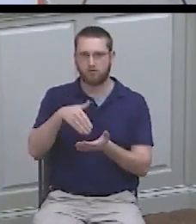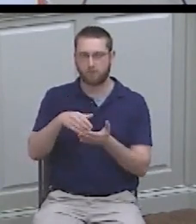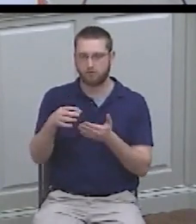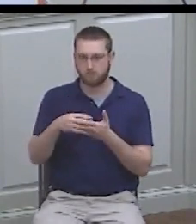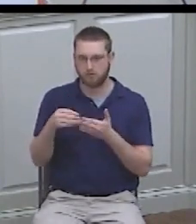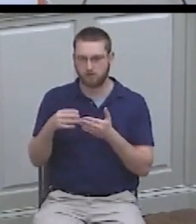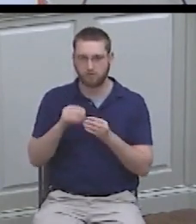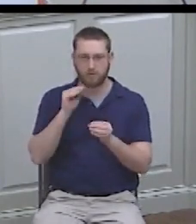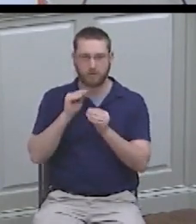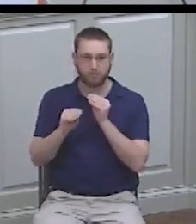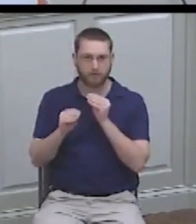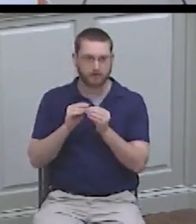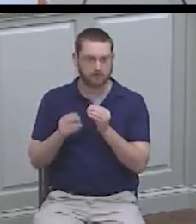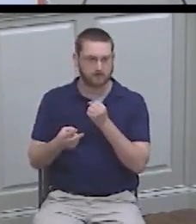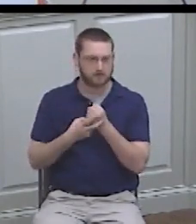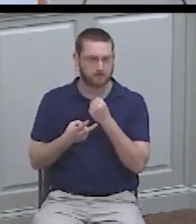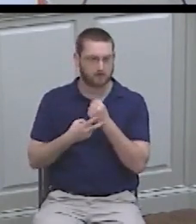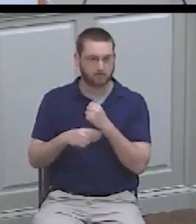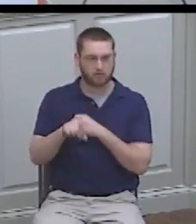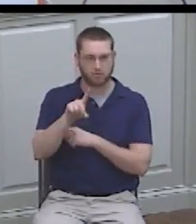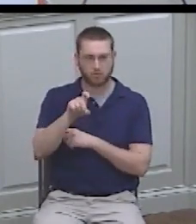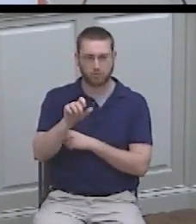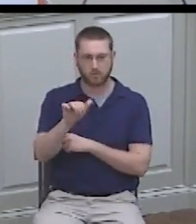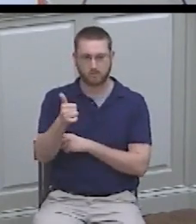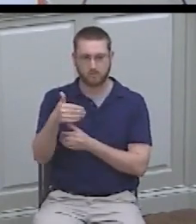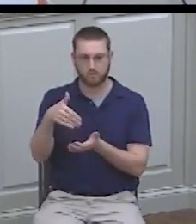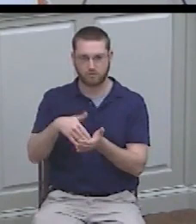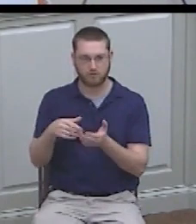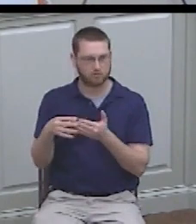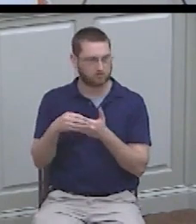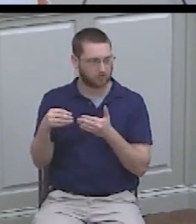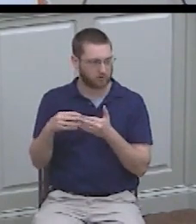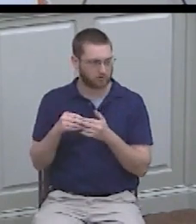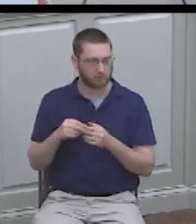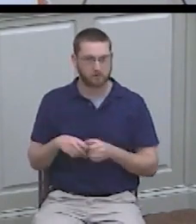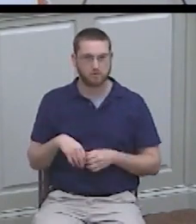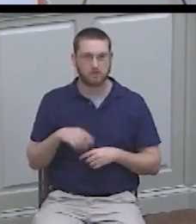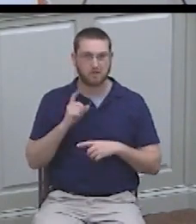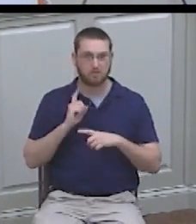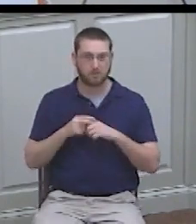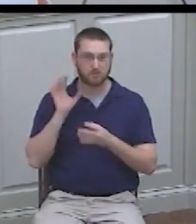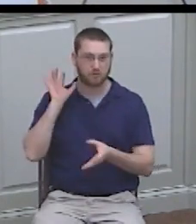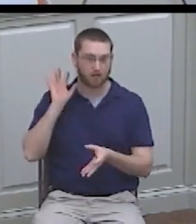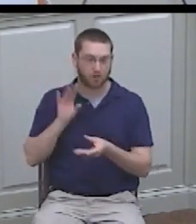of $110,000 for a total amount of savings and increased revenue of